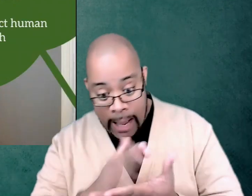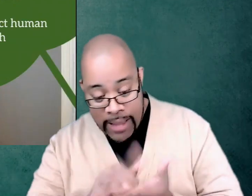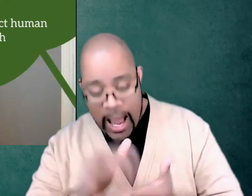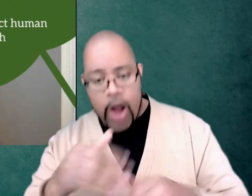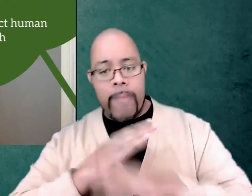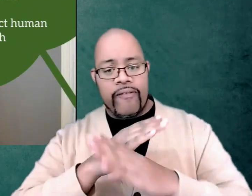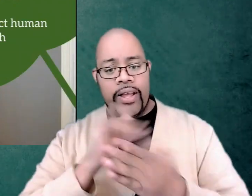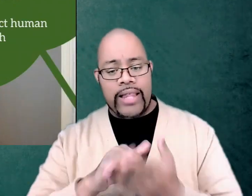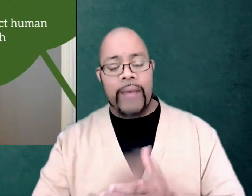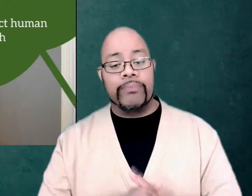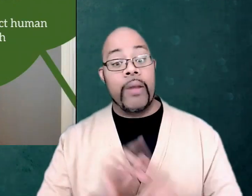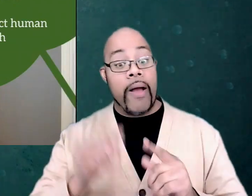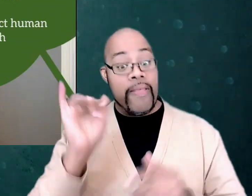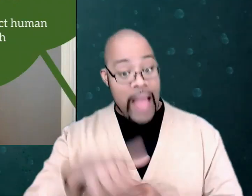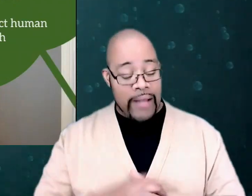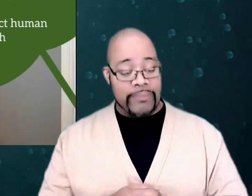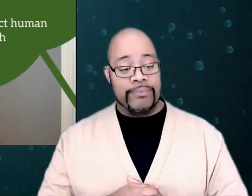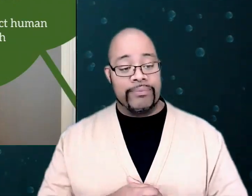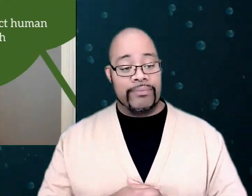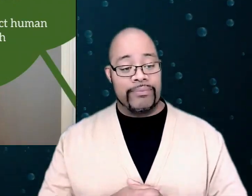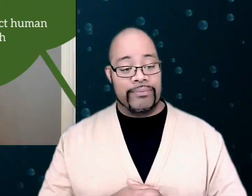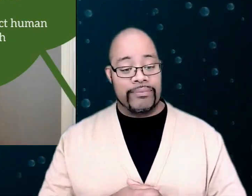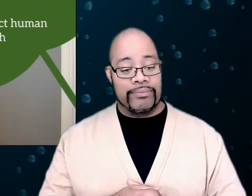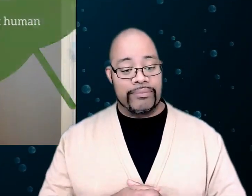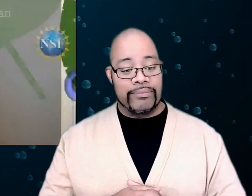them. But on that note,